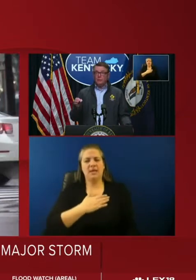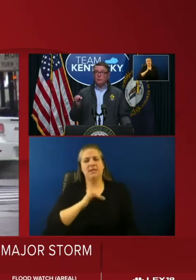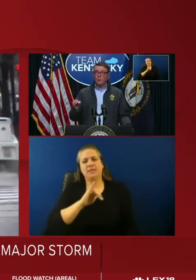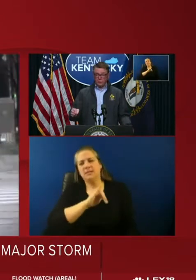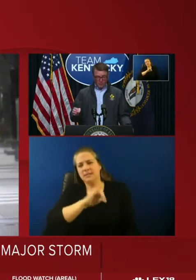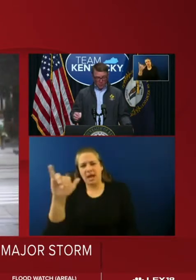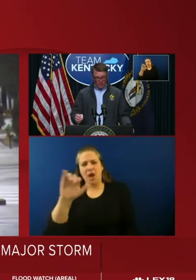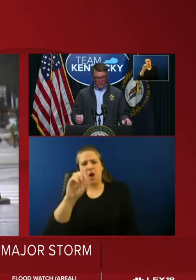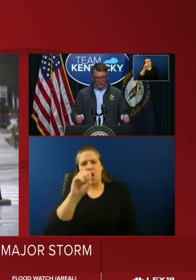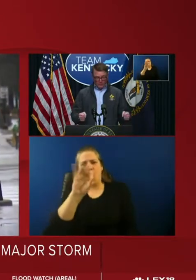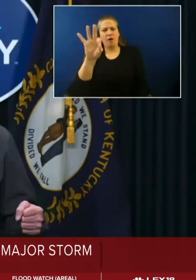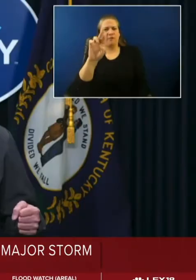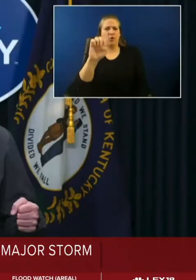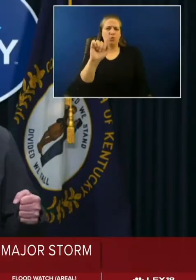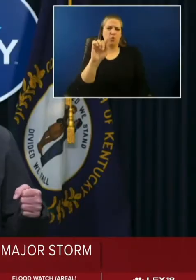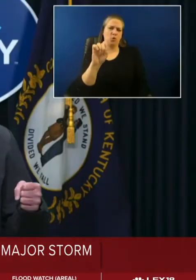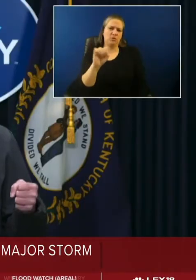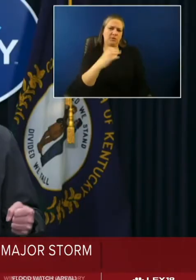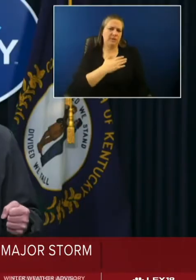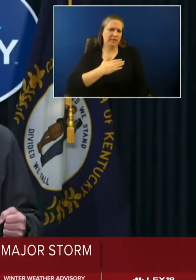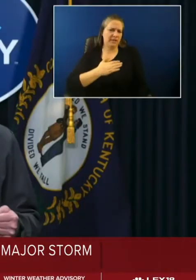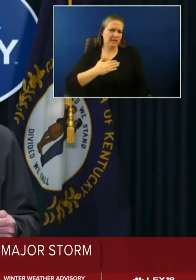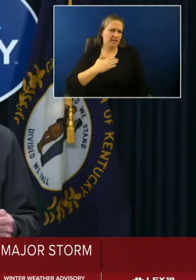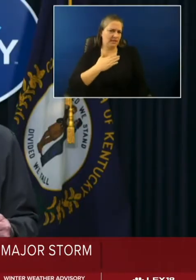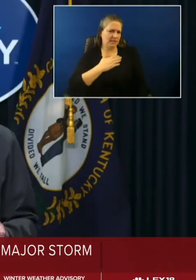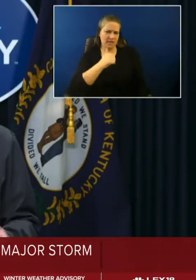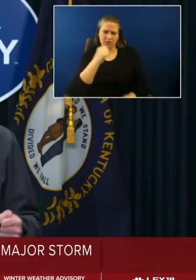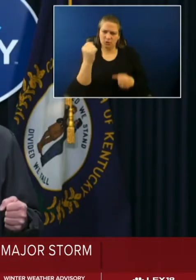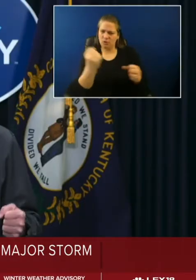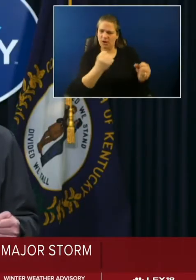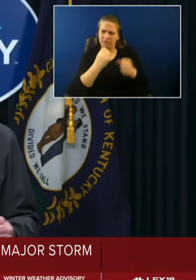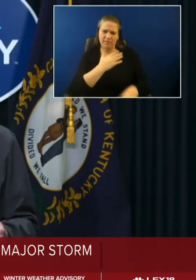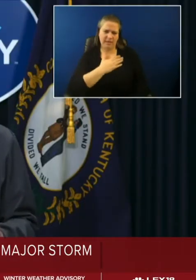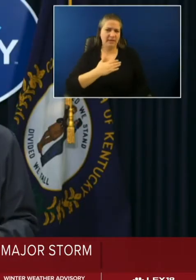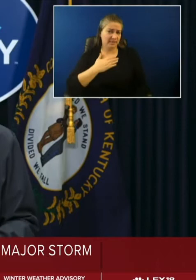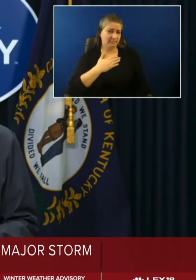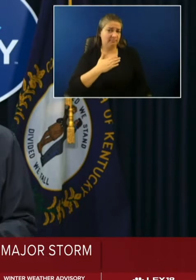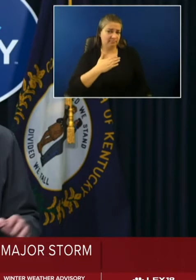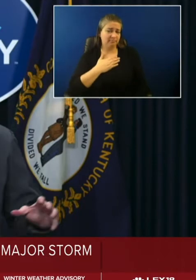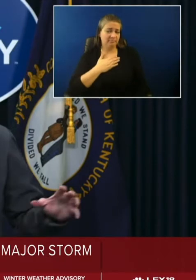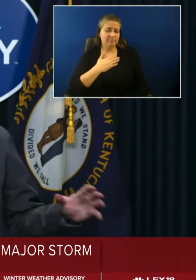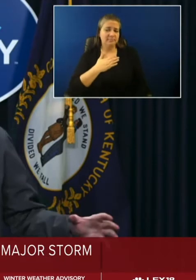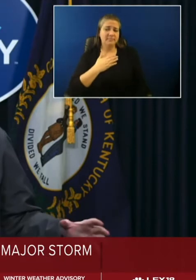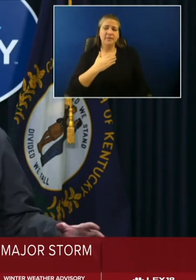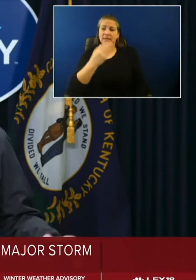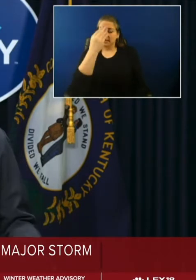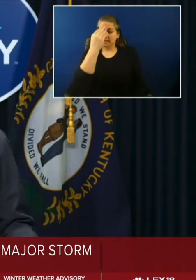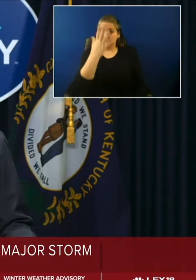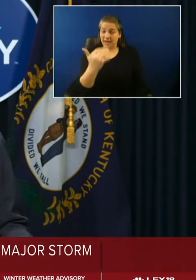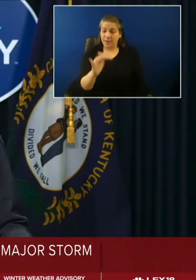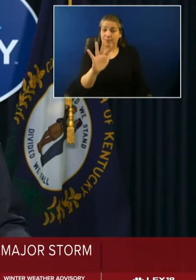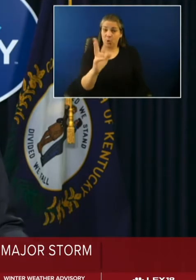Now I'm going to give a quick report on Western Kentucky, the transportation districts. Far